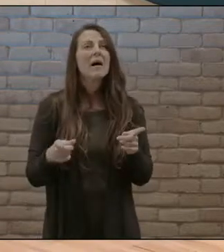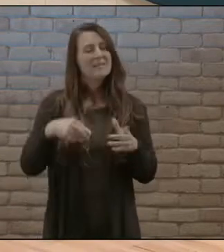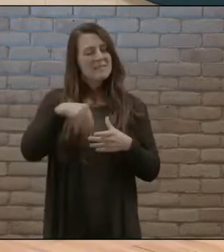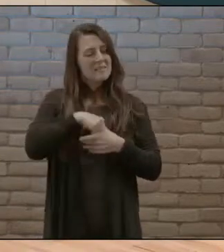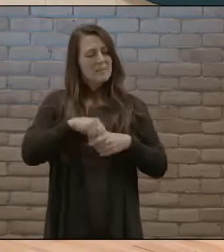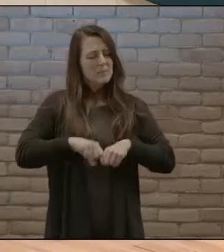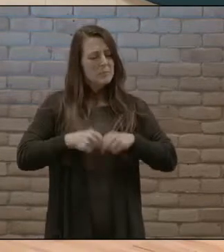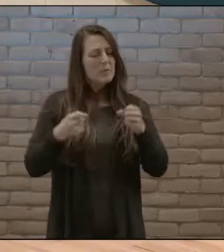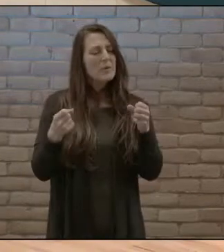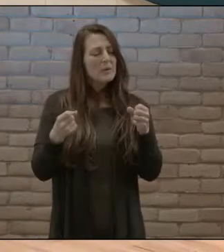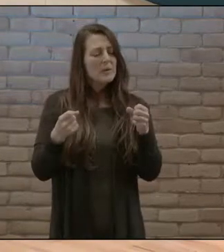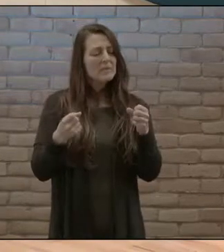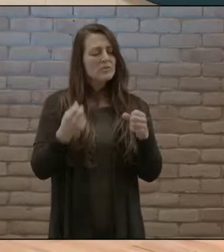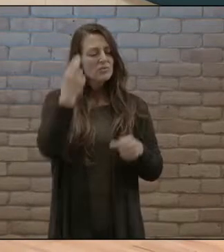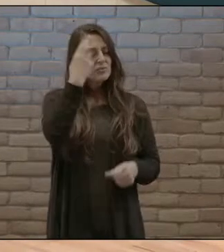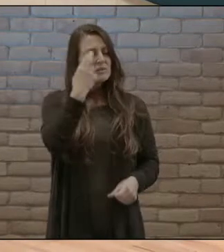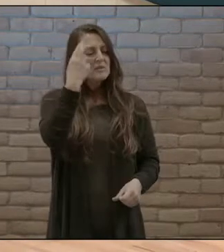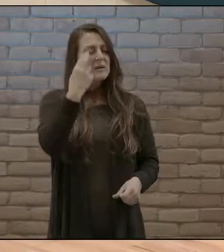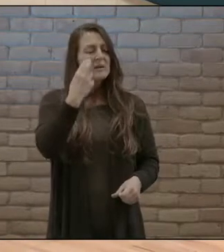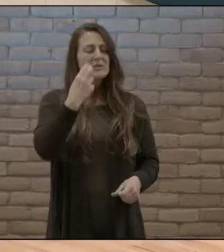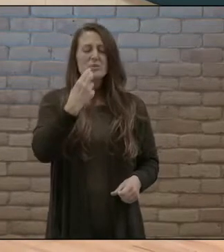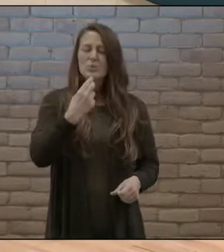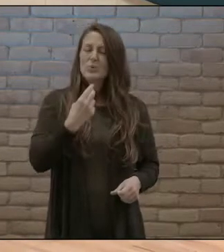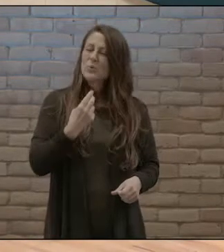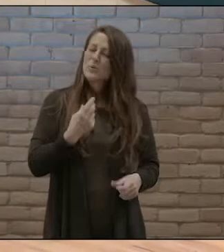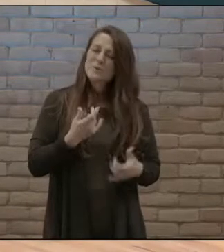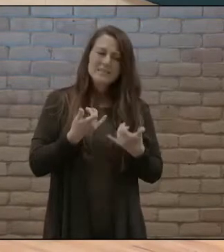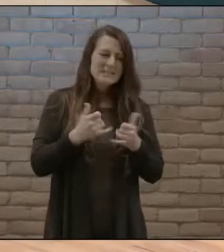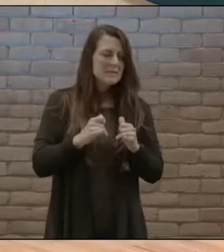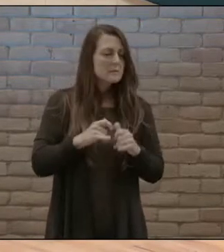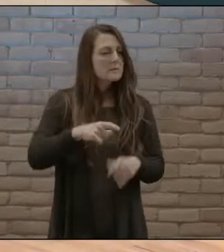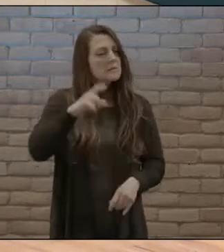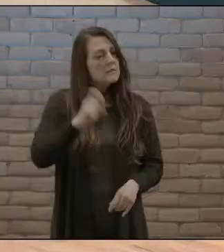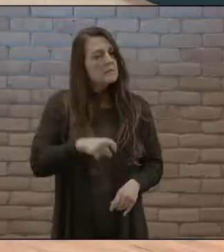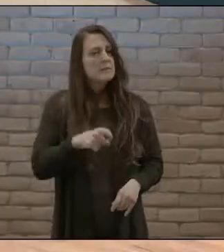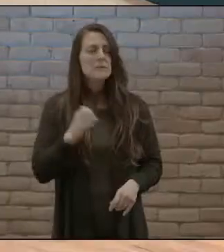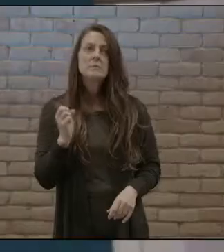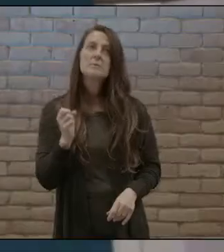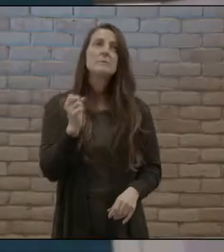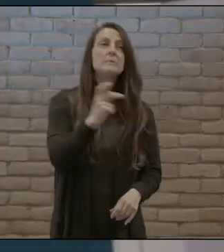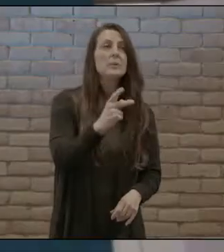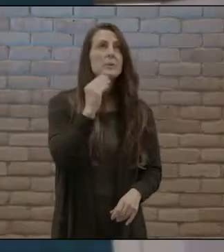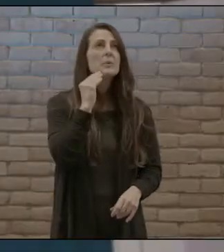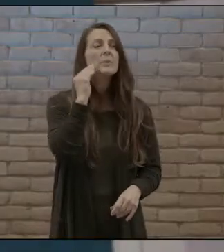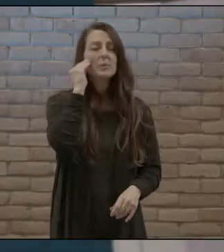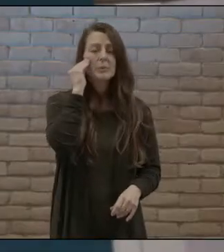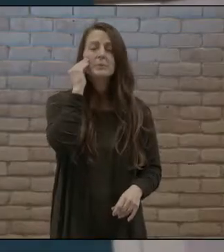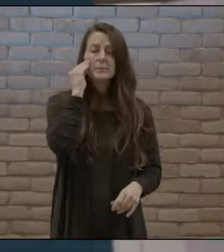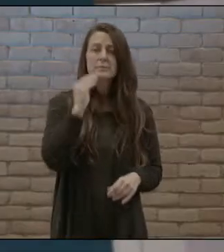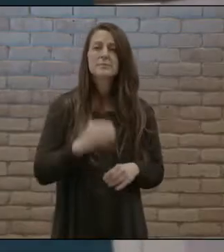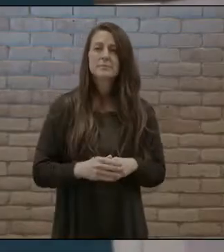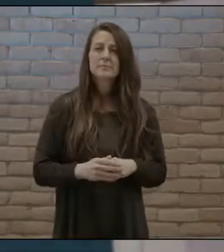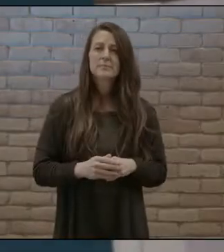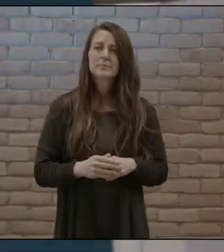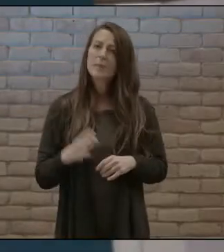brokenness, seeing his need to come home, to come back to his